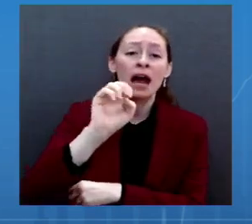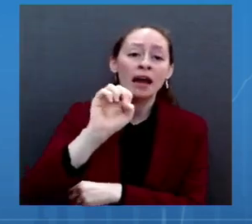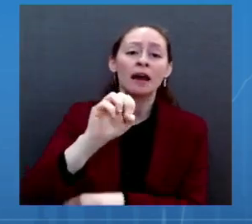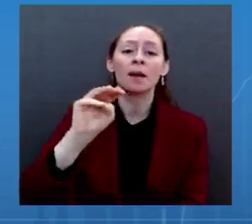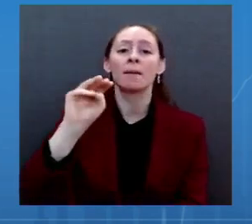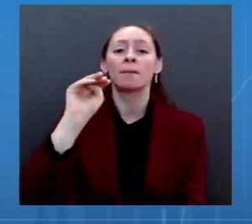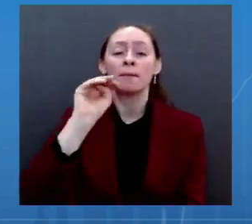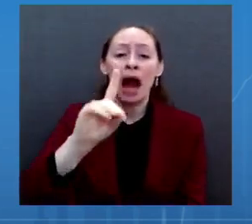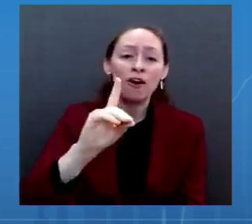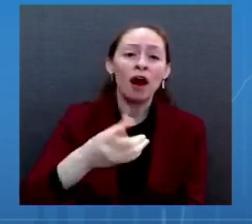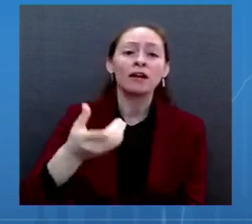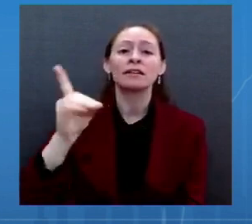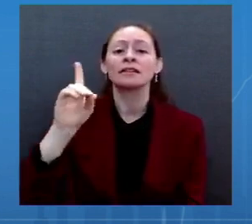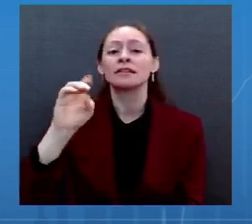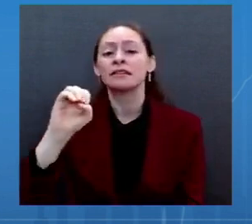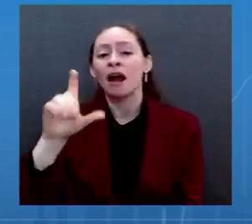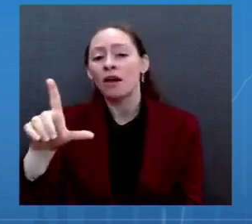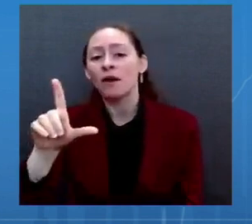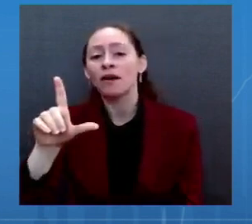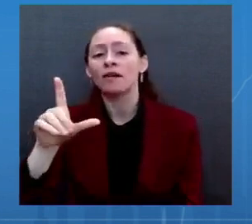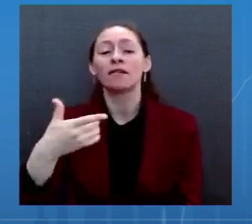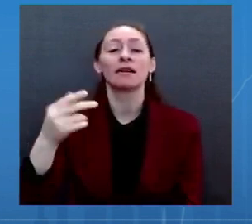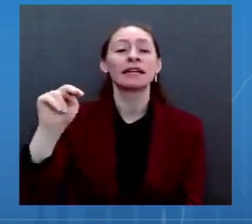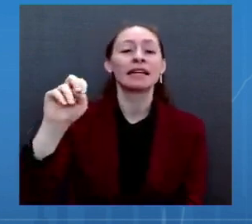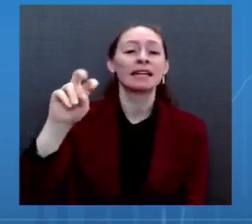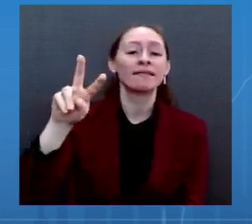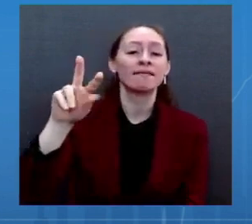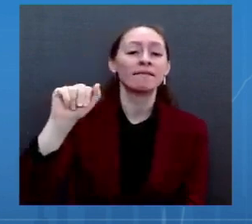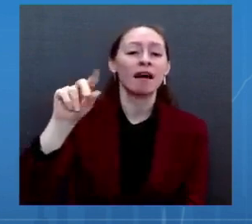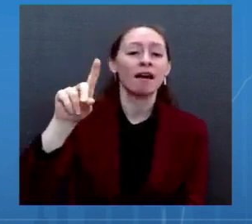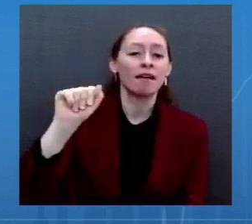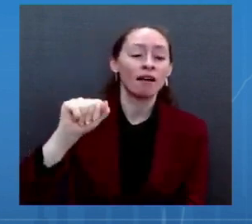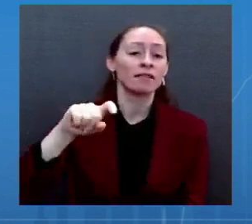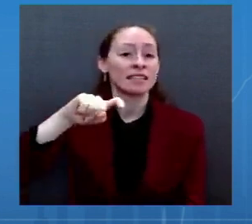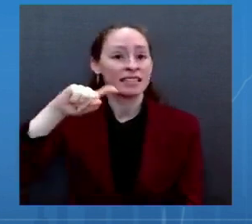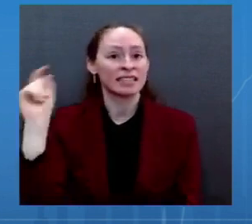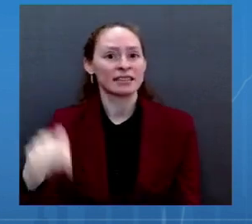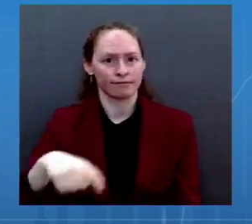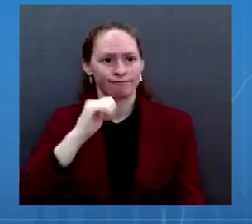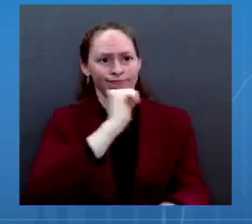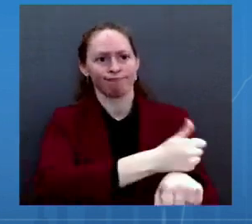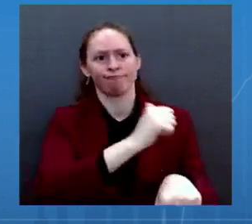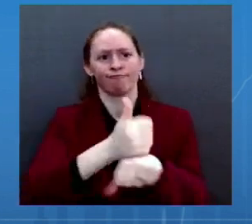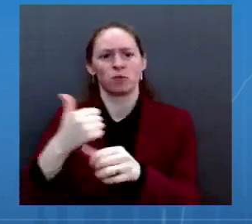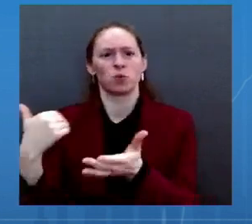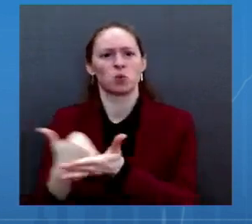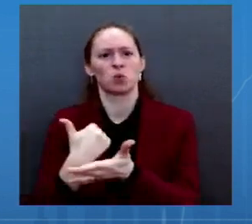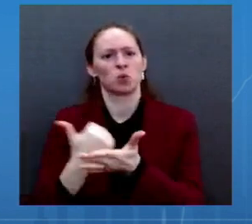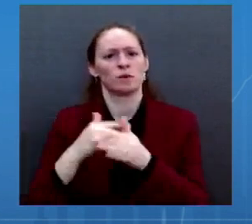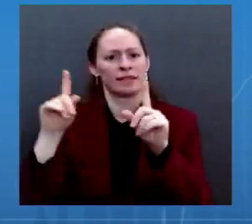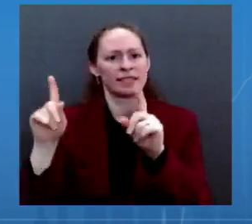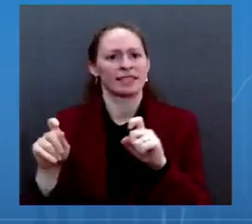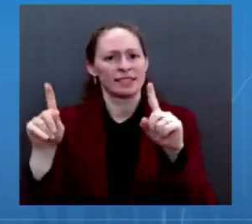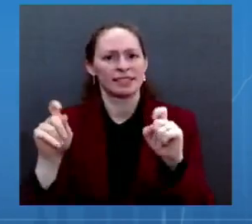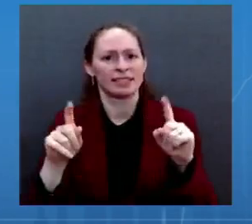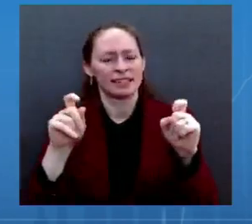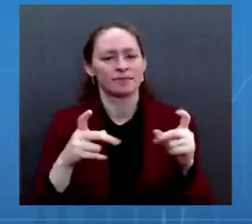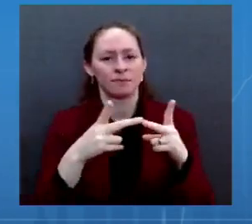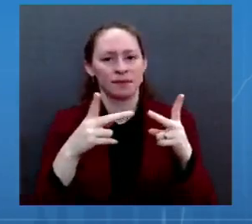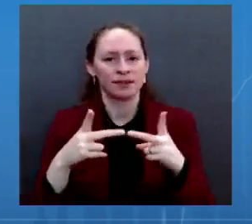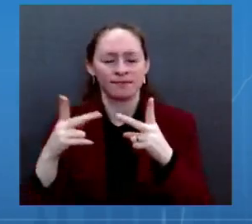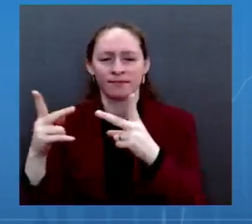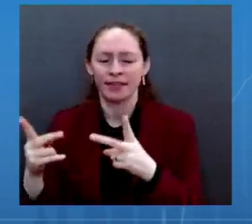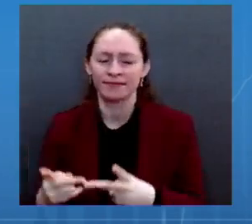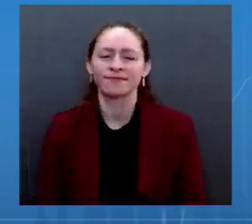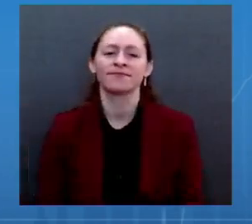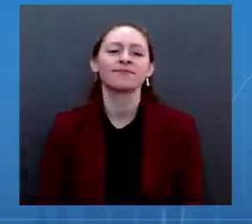And we've worked aggressively to stock our nation's medicine cabinet with a diverse portfolio of COVID treatments. It's important to remember that we have